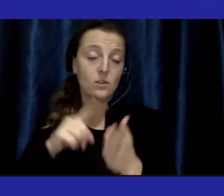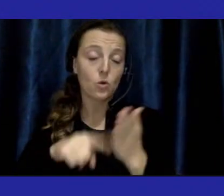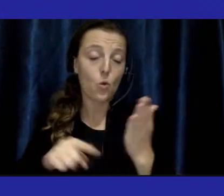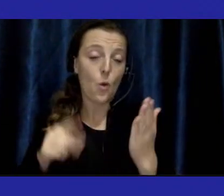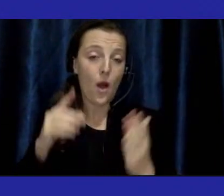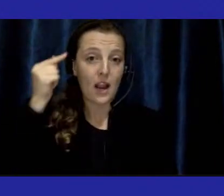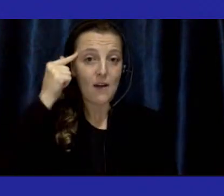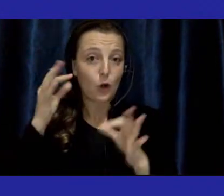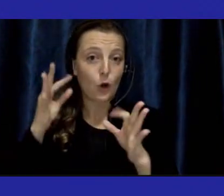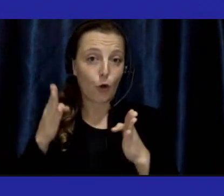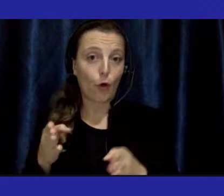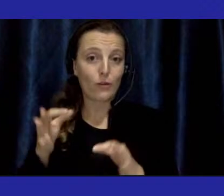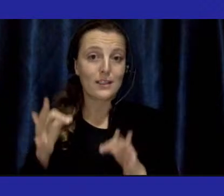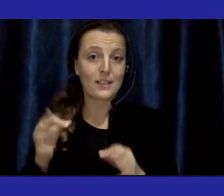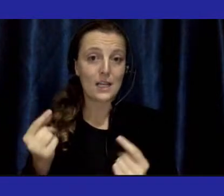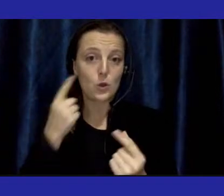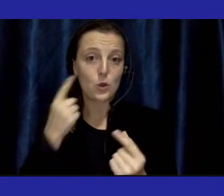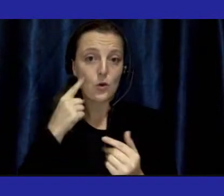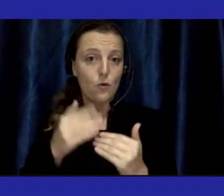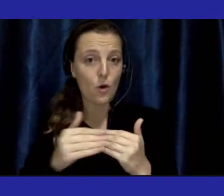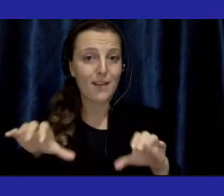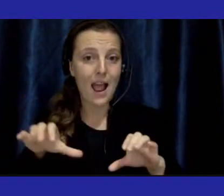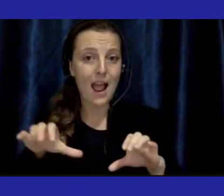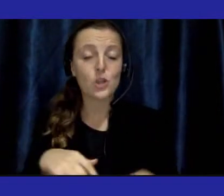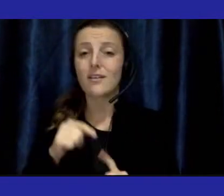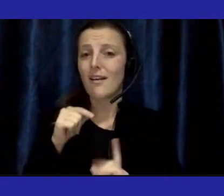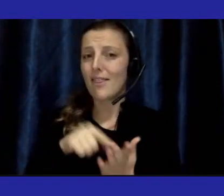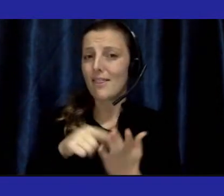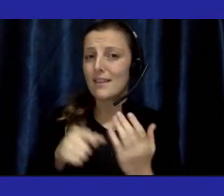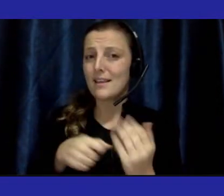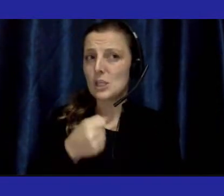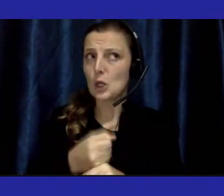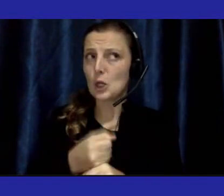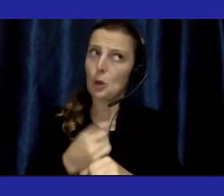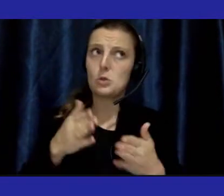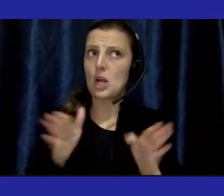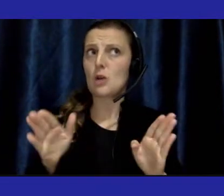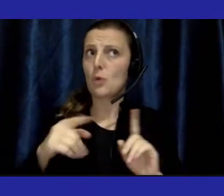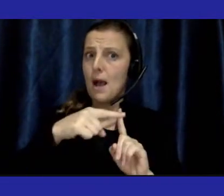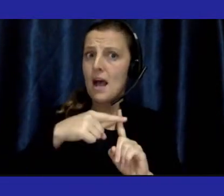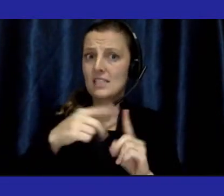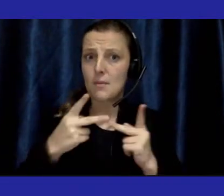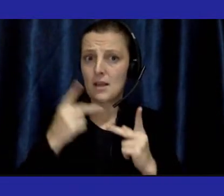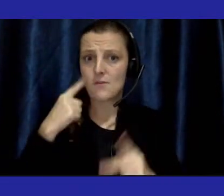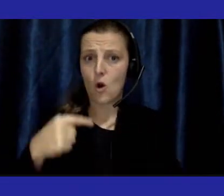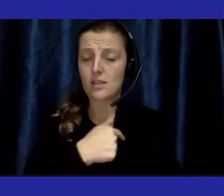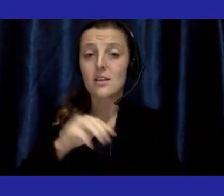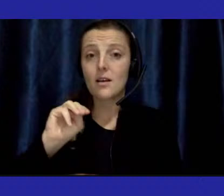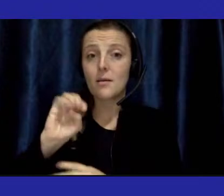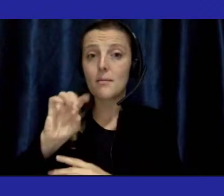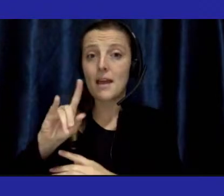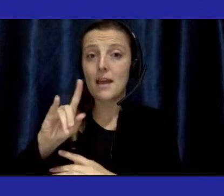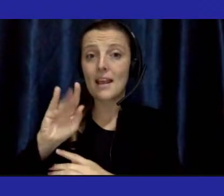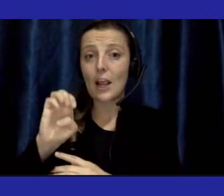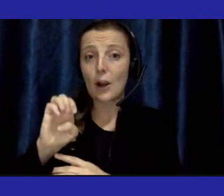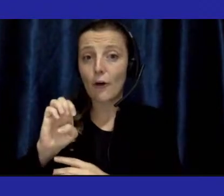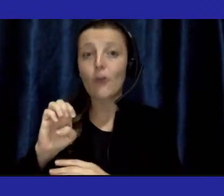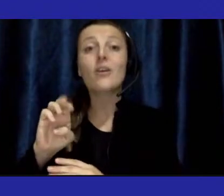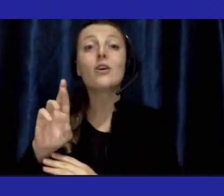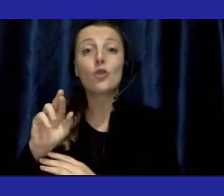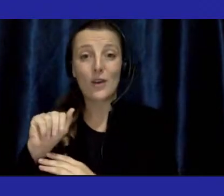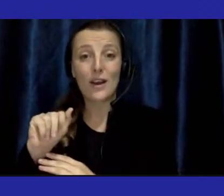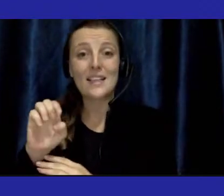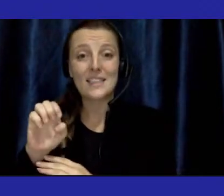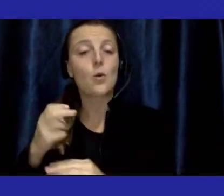spring in a generally positive place for us. The Medicaid rate was increased. There's a partial refill of